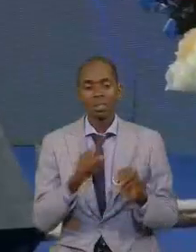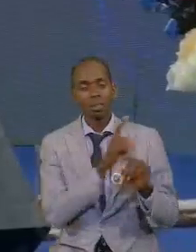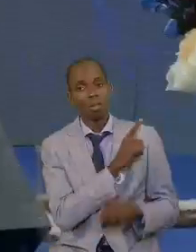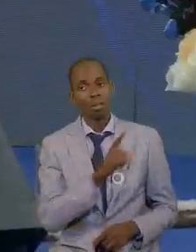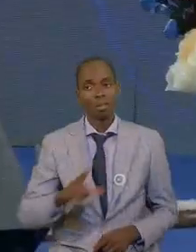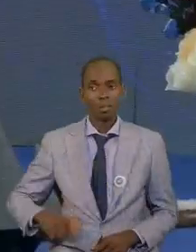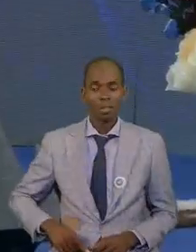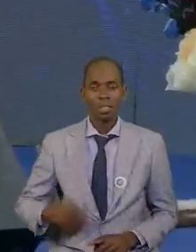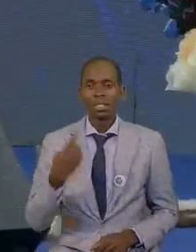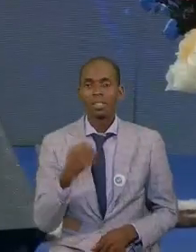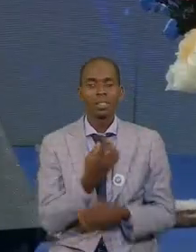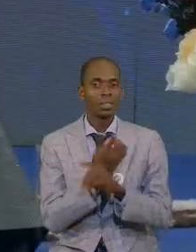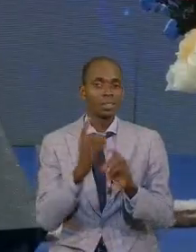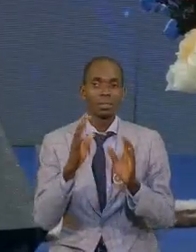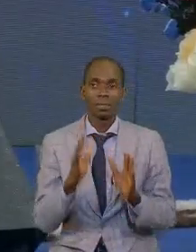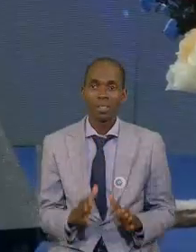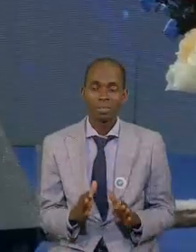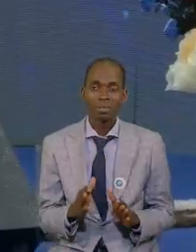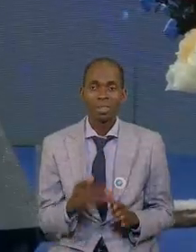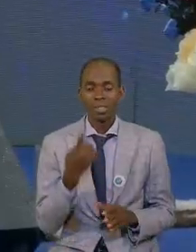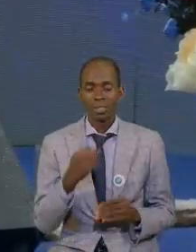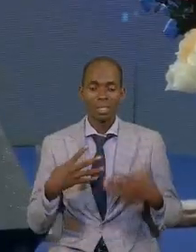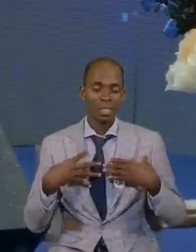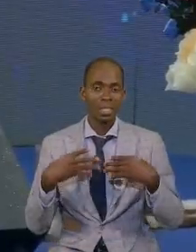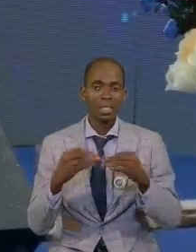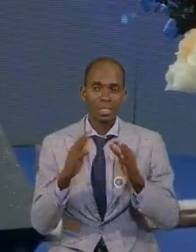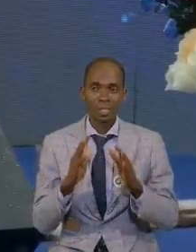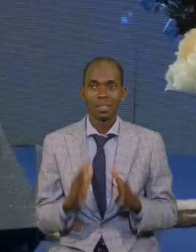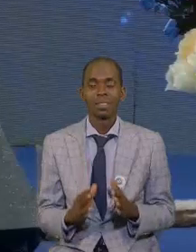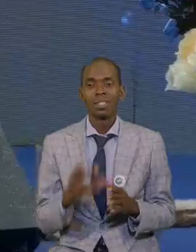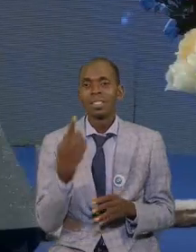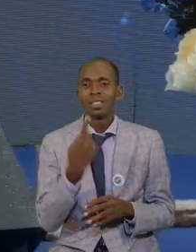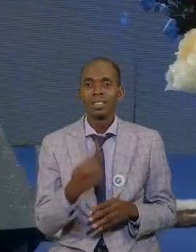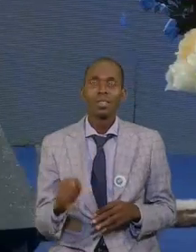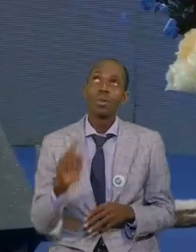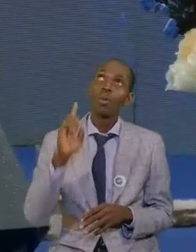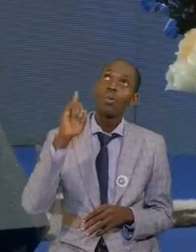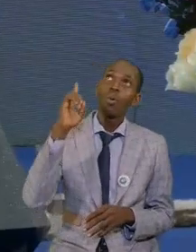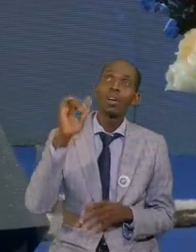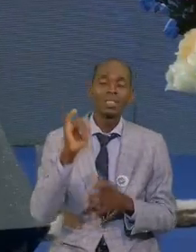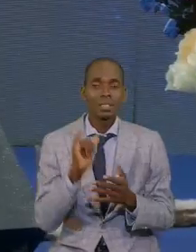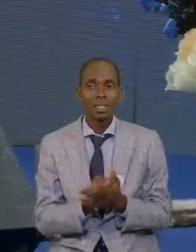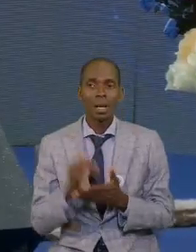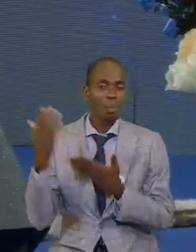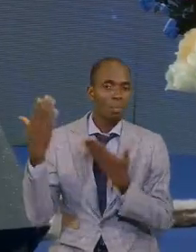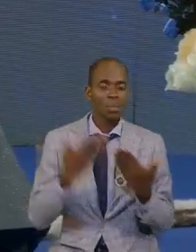the Deliverer, the Healer, the one that brings all miracles into every